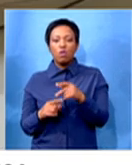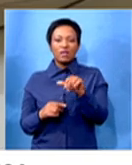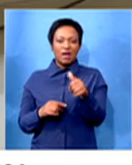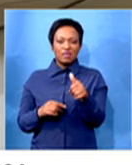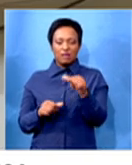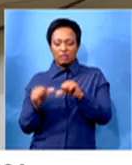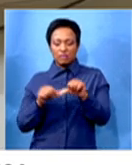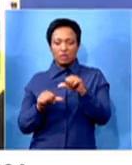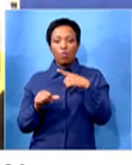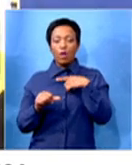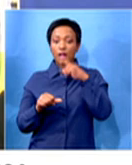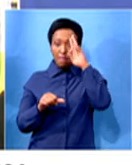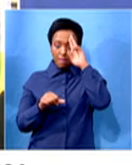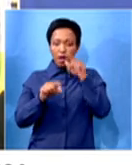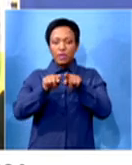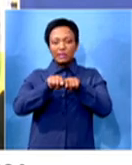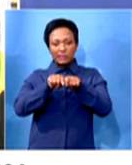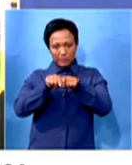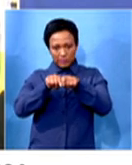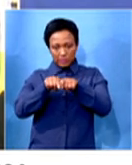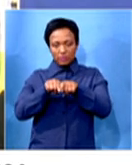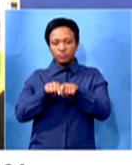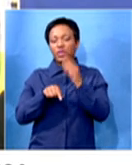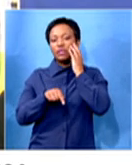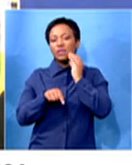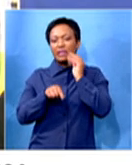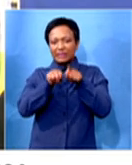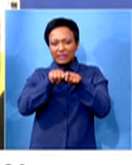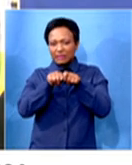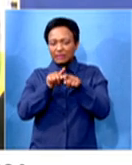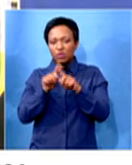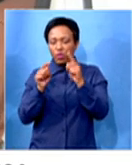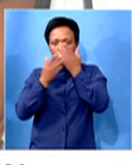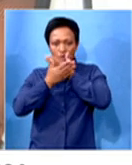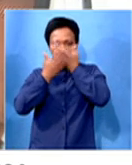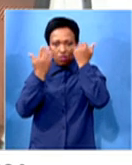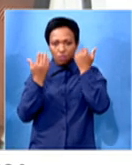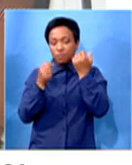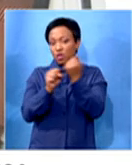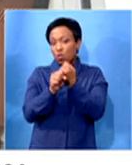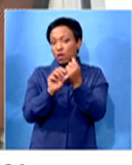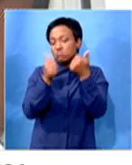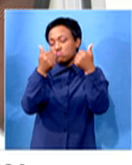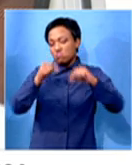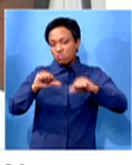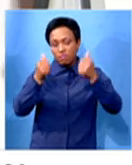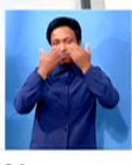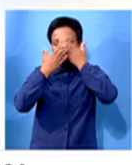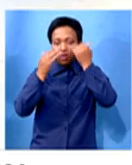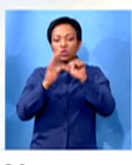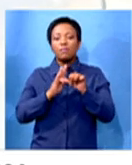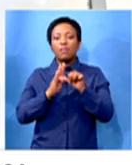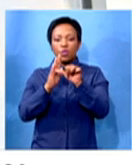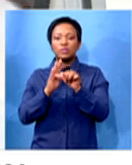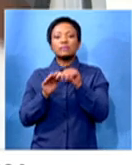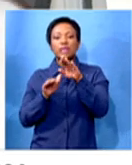is experimental at this stage. We don't know if it will work. So all those important steps need to be in